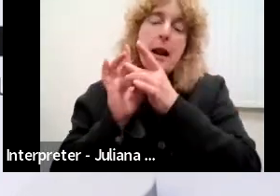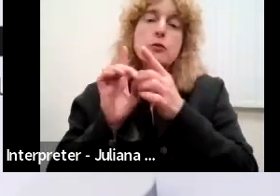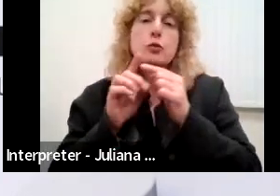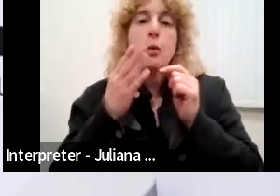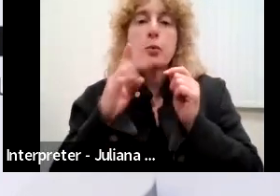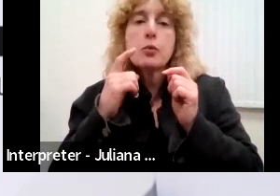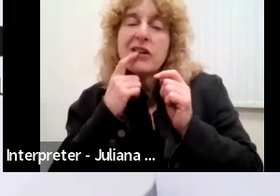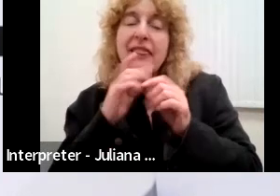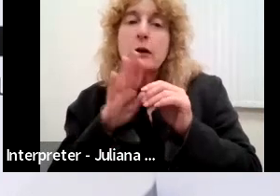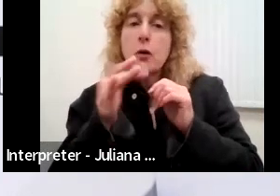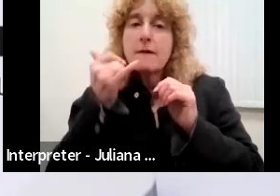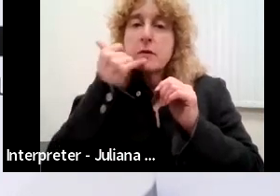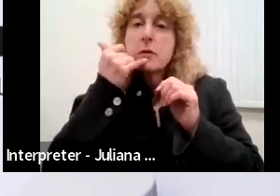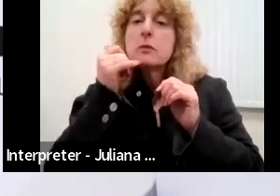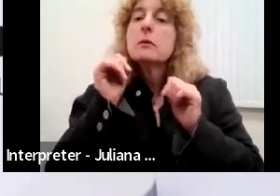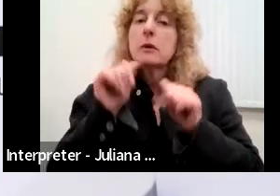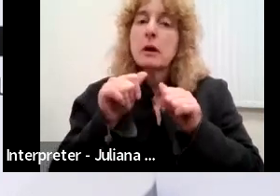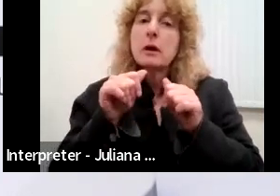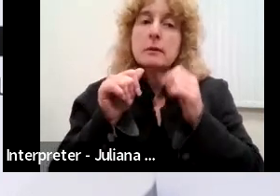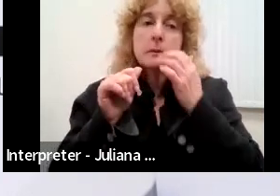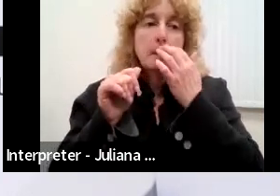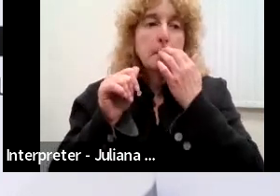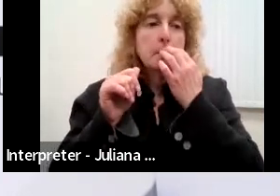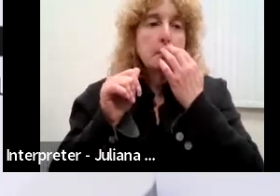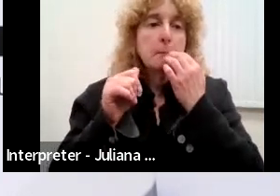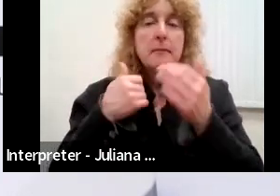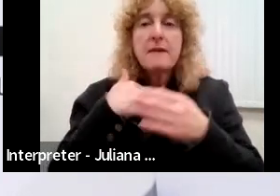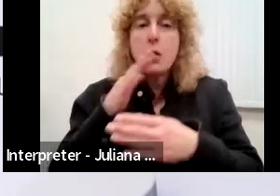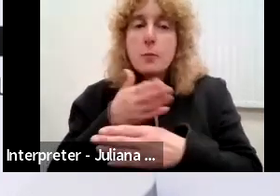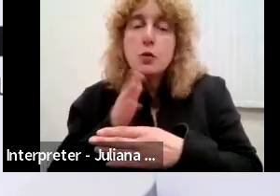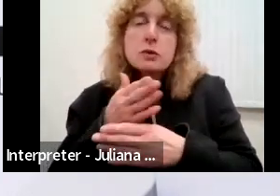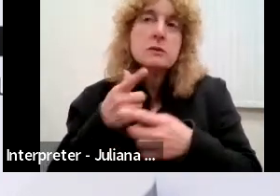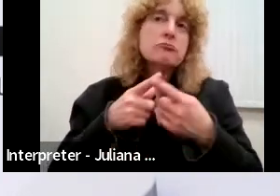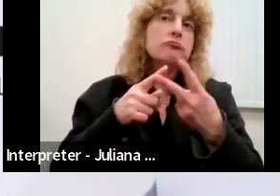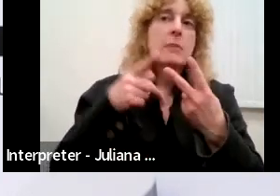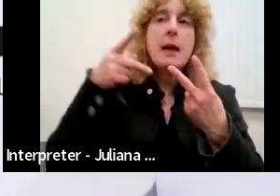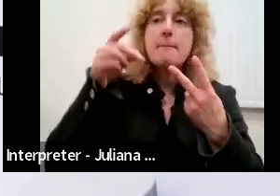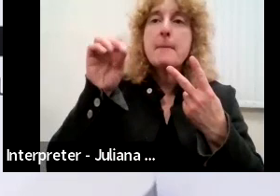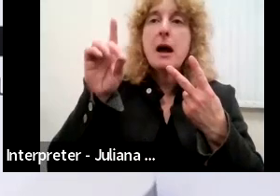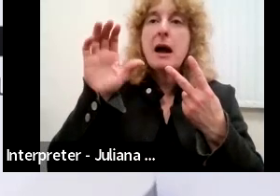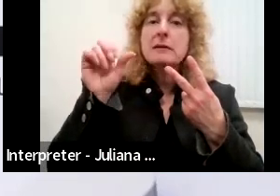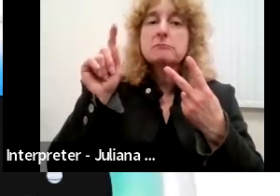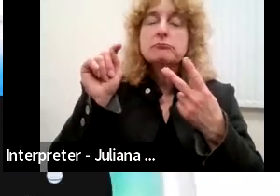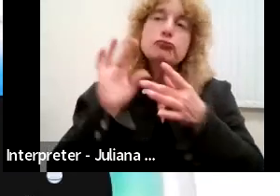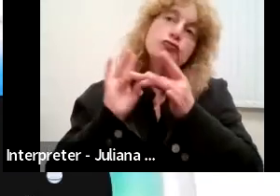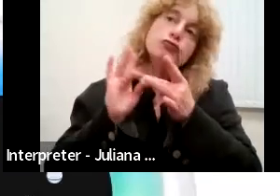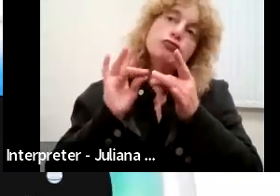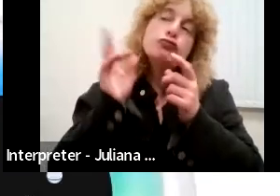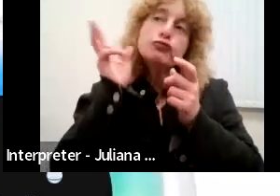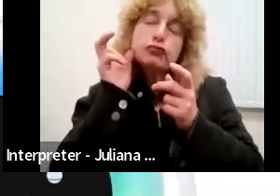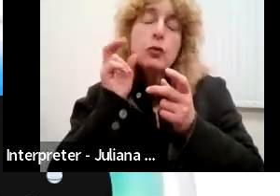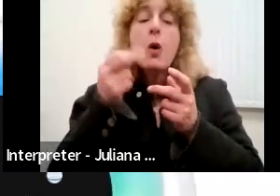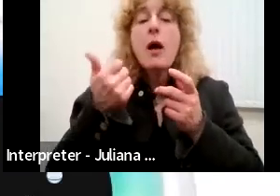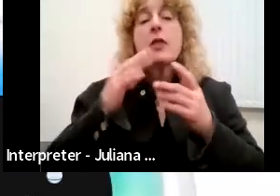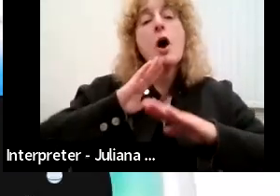phone, and you can play music or podcasts or other calming sounds. Tanisha said, thank you for